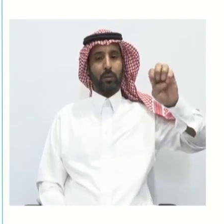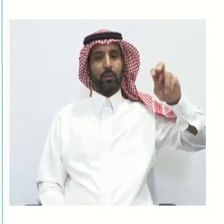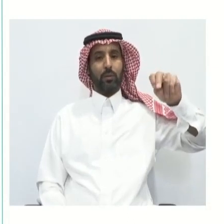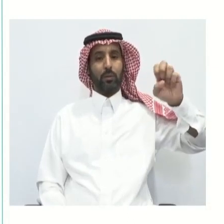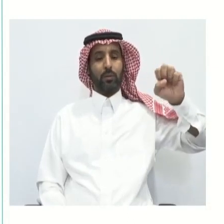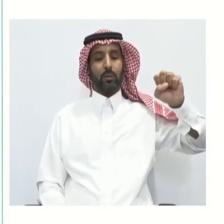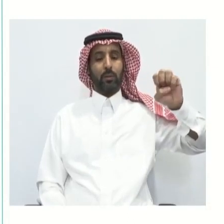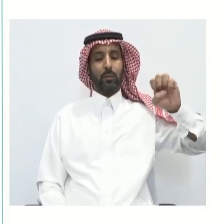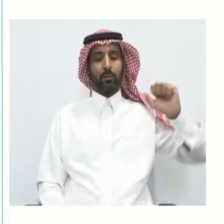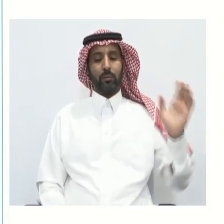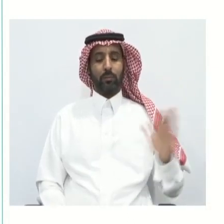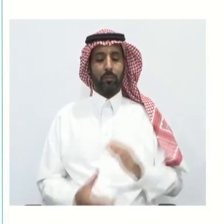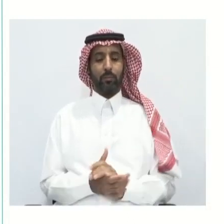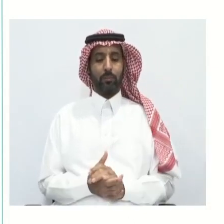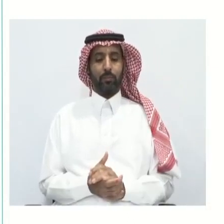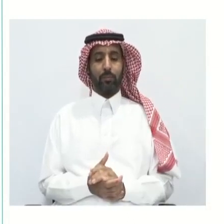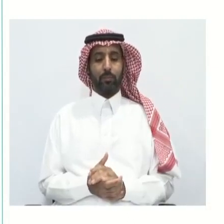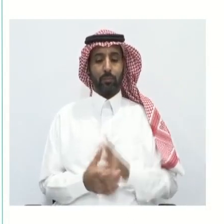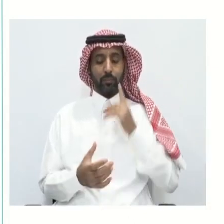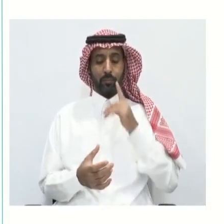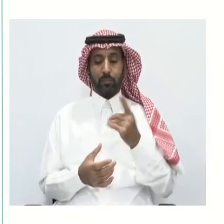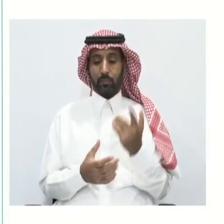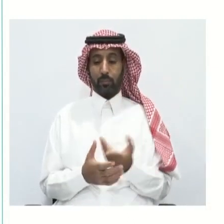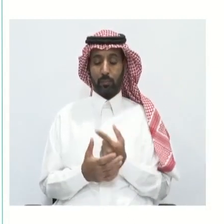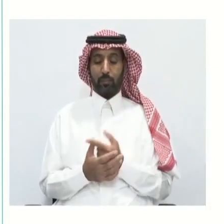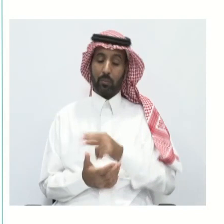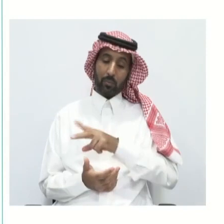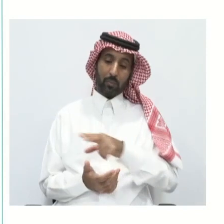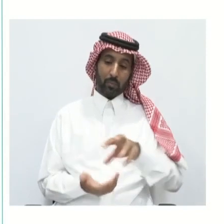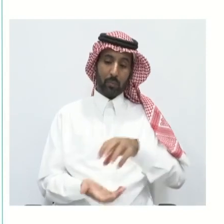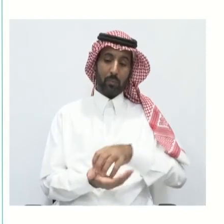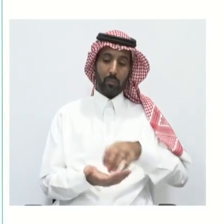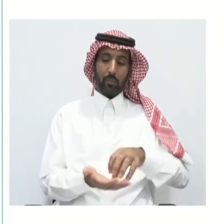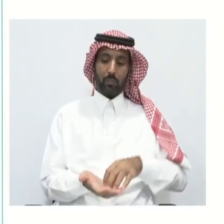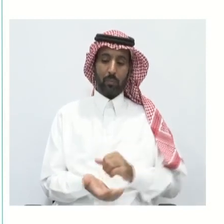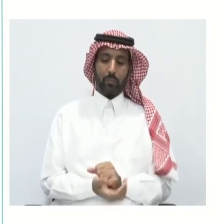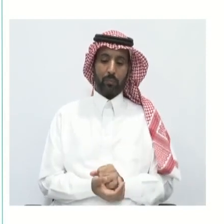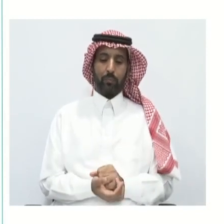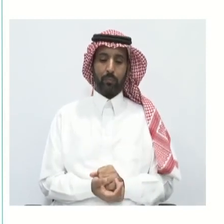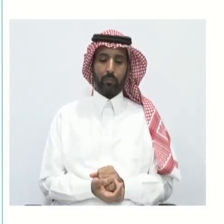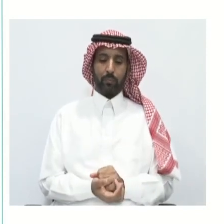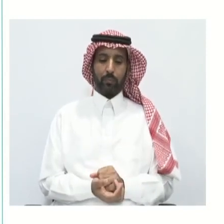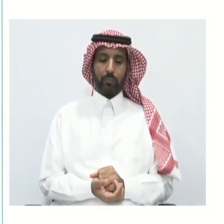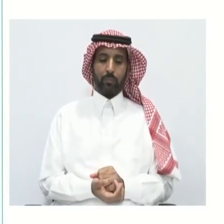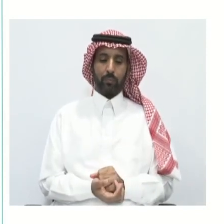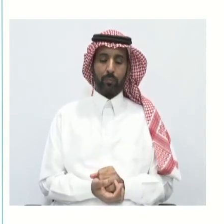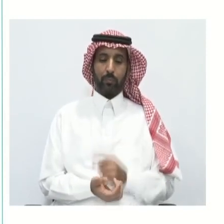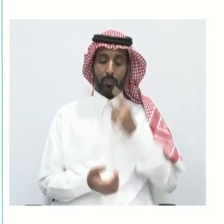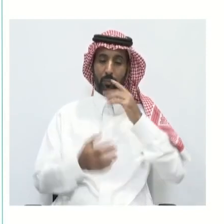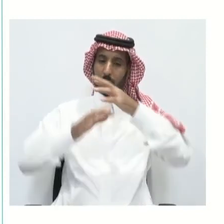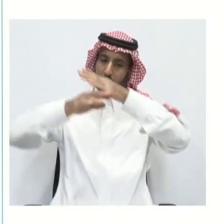million inhabitants. The terrain of the region is varied. Varied means different. Is varied, consisting